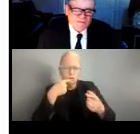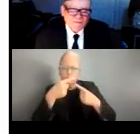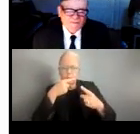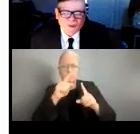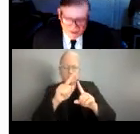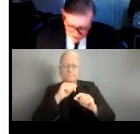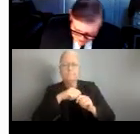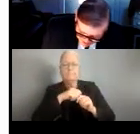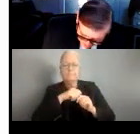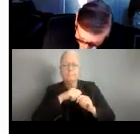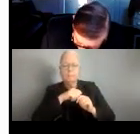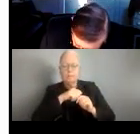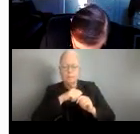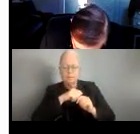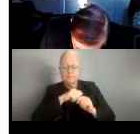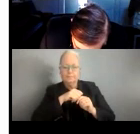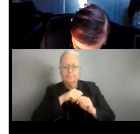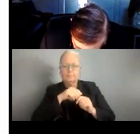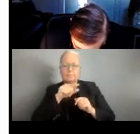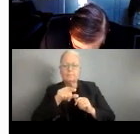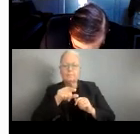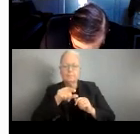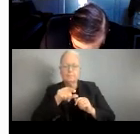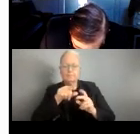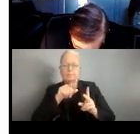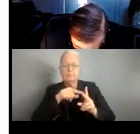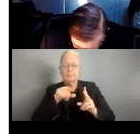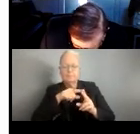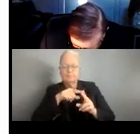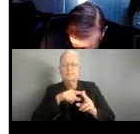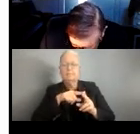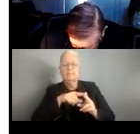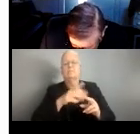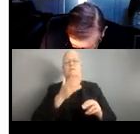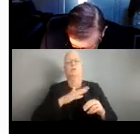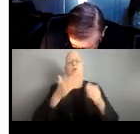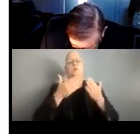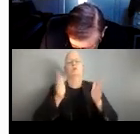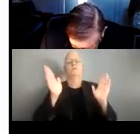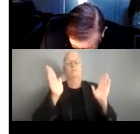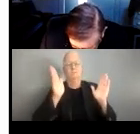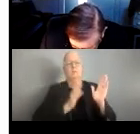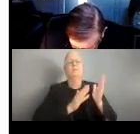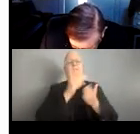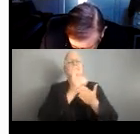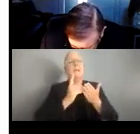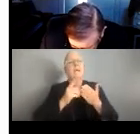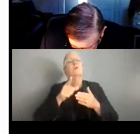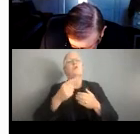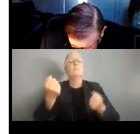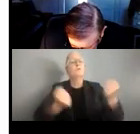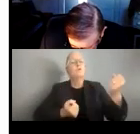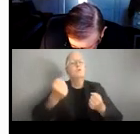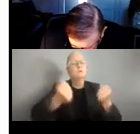In Trinidad and Tobago, there is a need to have universal design on the public transport buses in order to allow equal access for persons